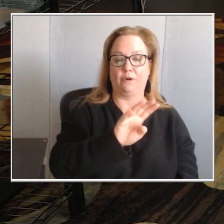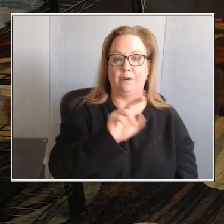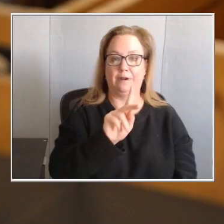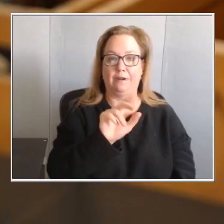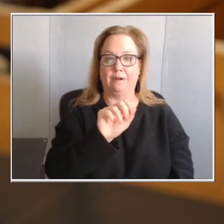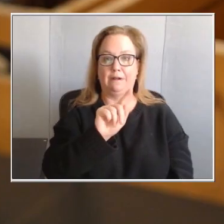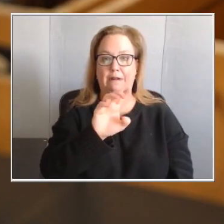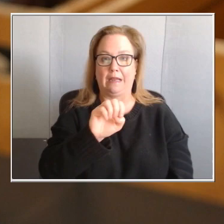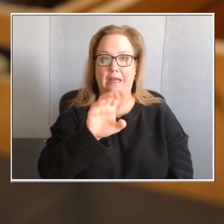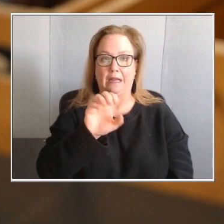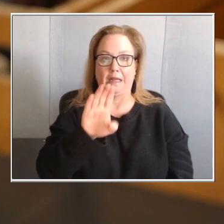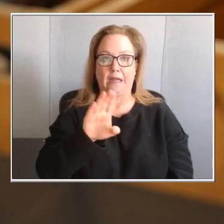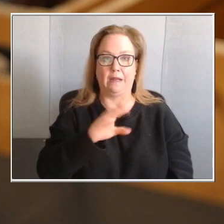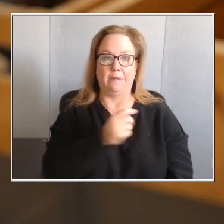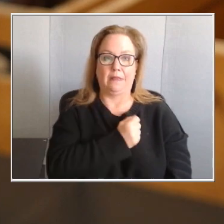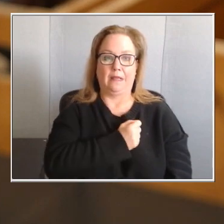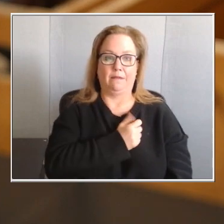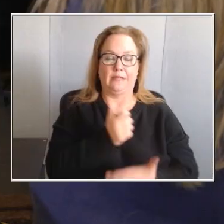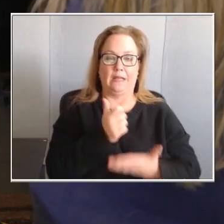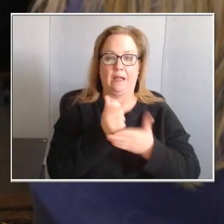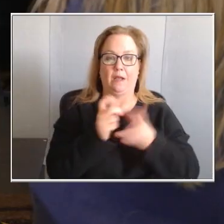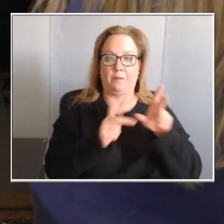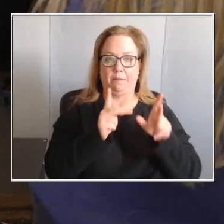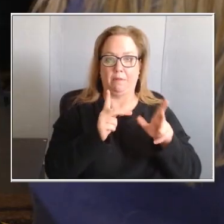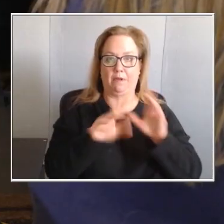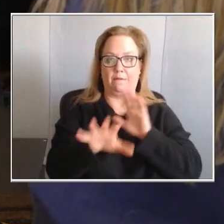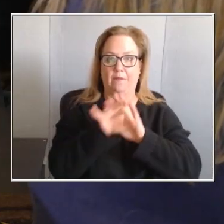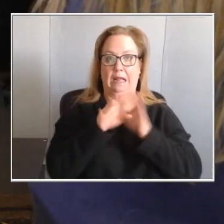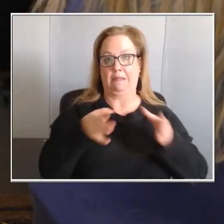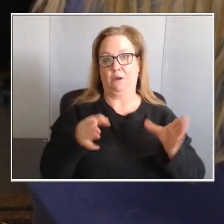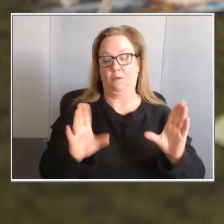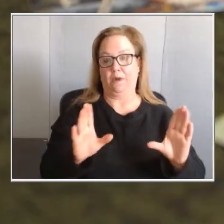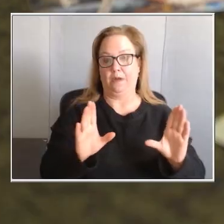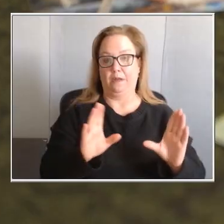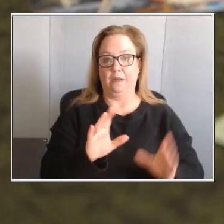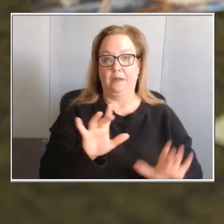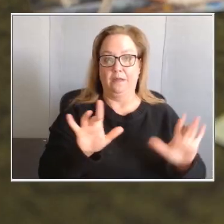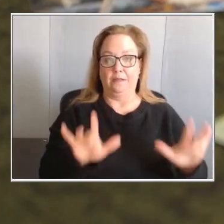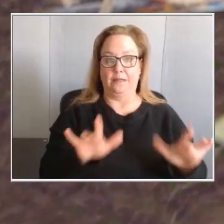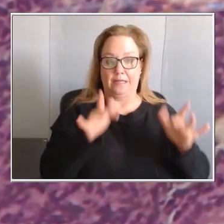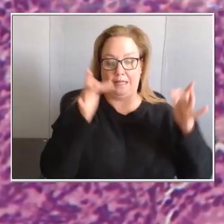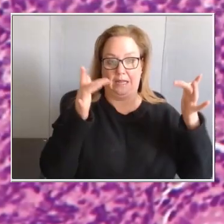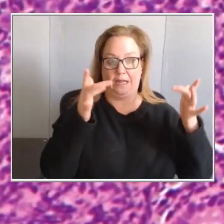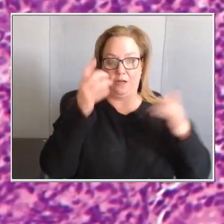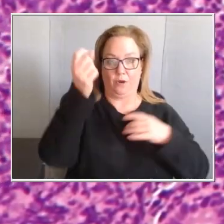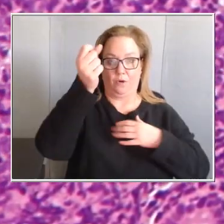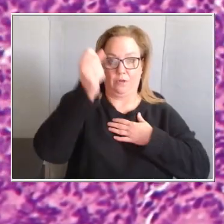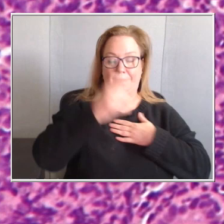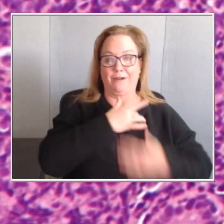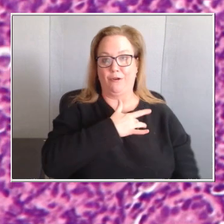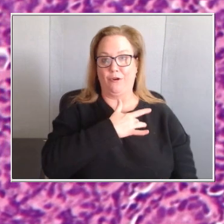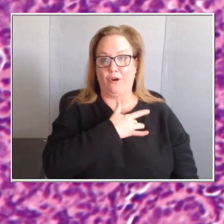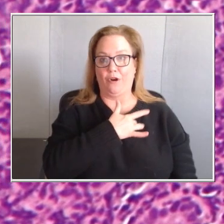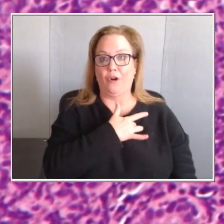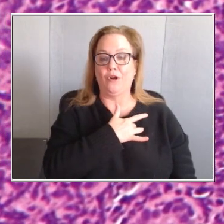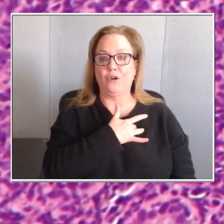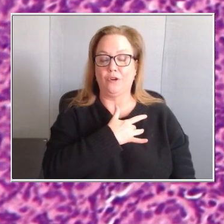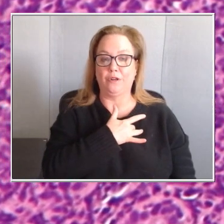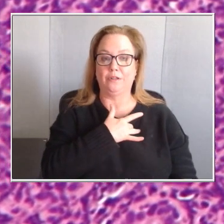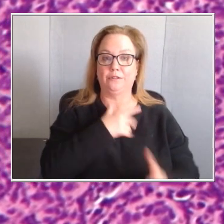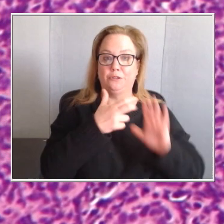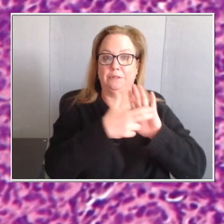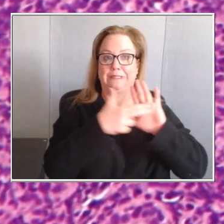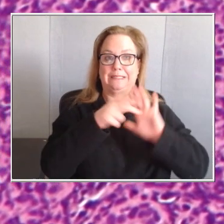help others heal and find their way. To me, with the light, you're holding on to your heart. Then she was diagnosed